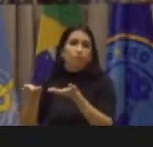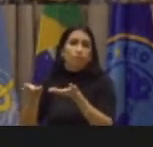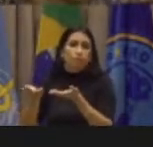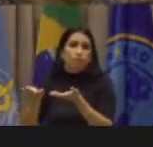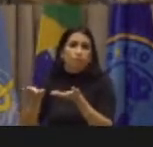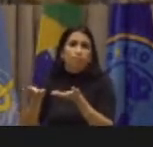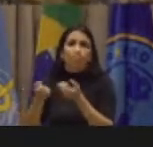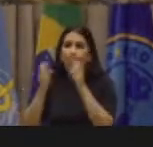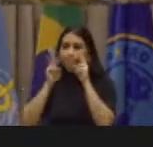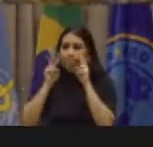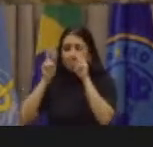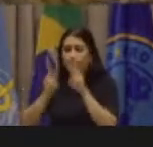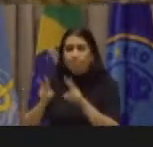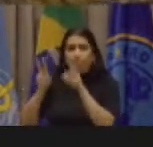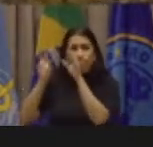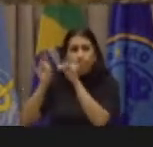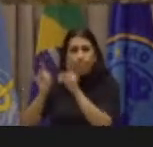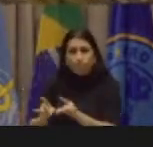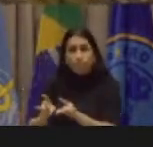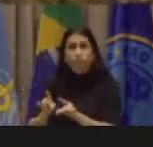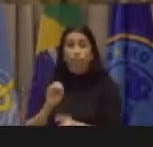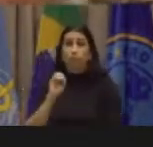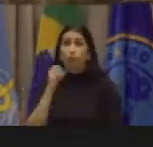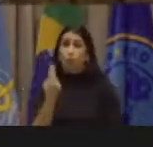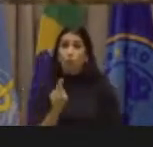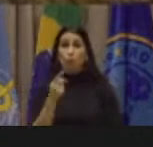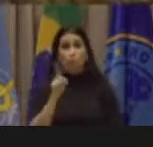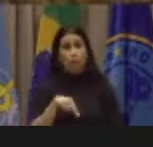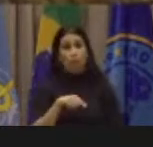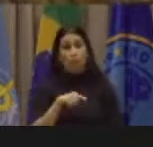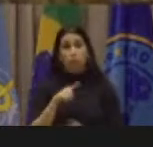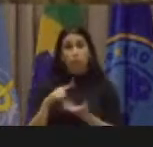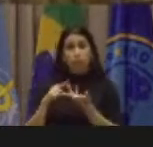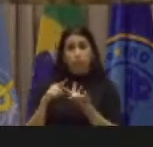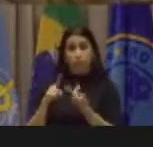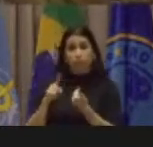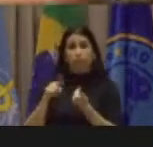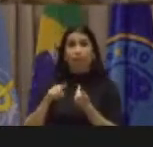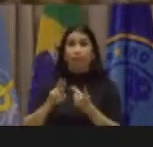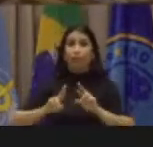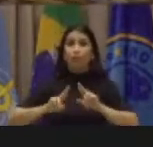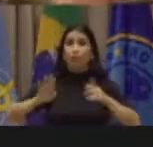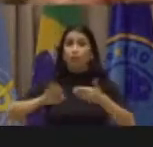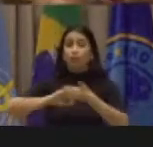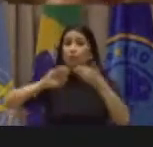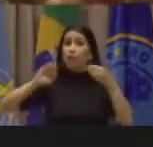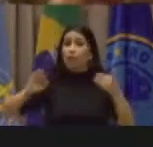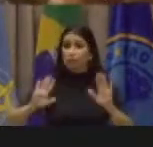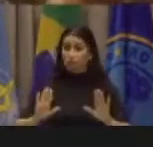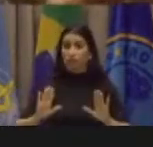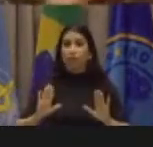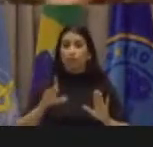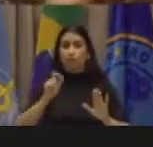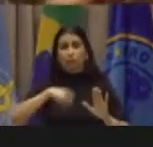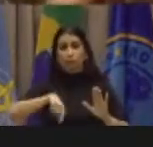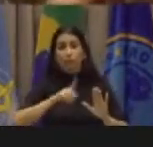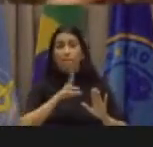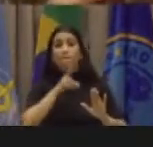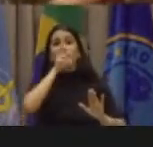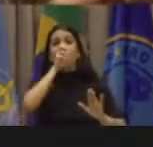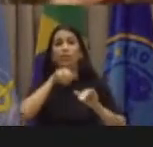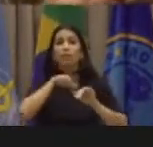something that we have to take a closer look and take action, or if they're isolated cases. So